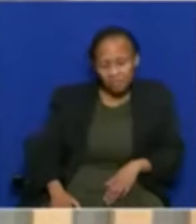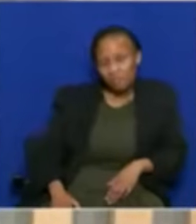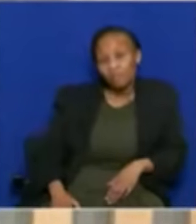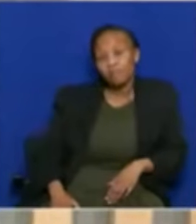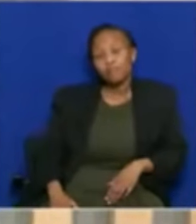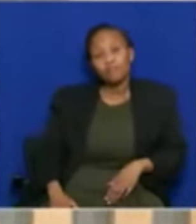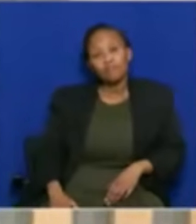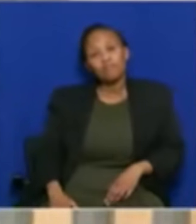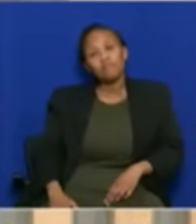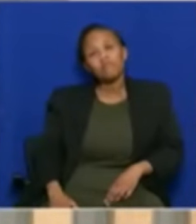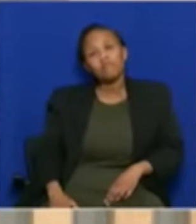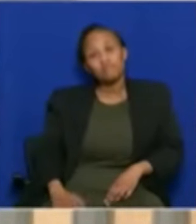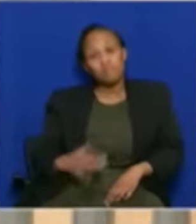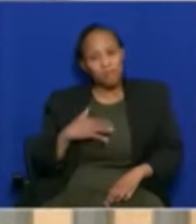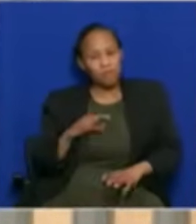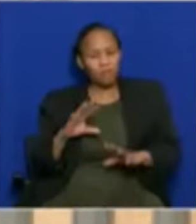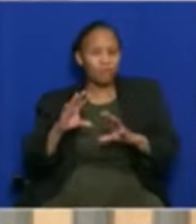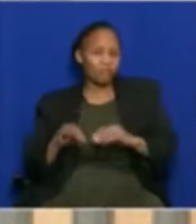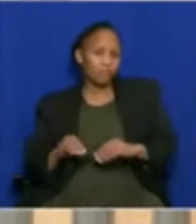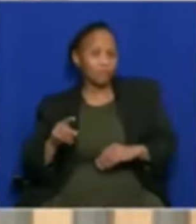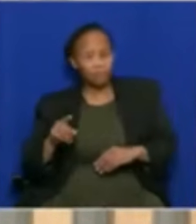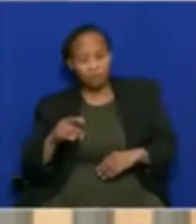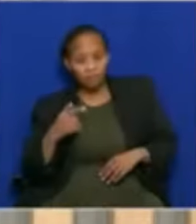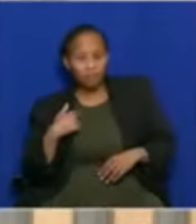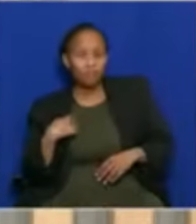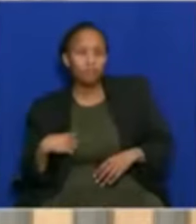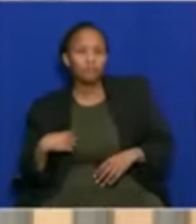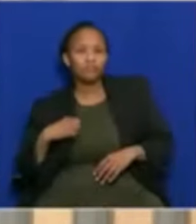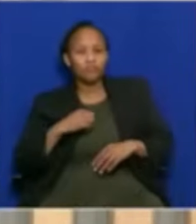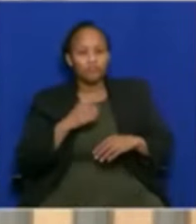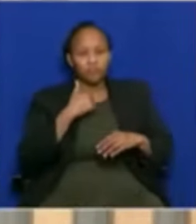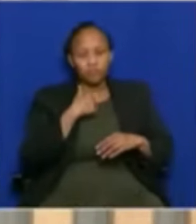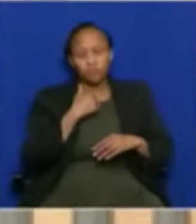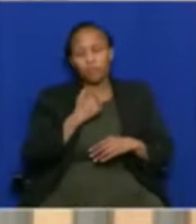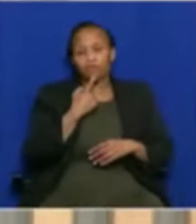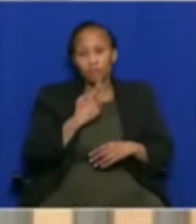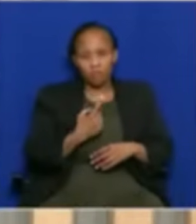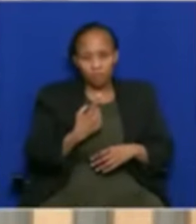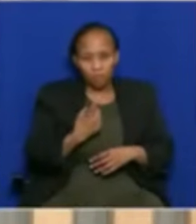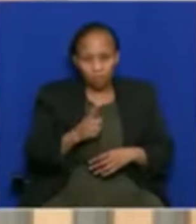as he has expressed it, right? Yes. But I'm saying your engagement regarding the letter